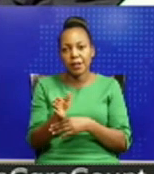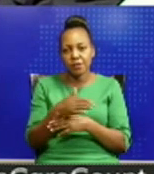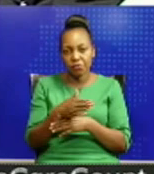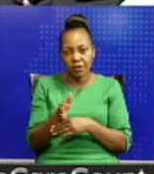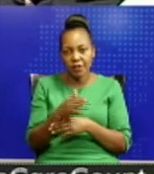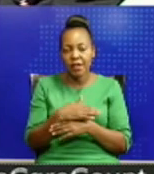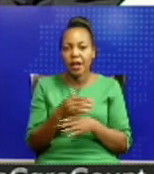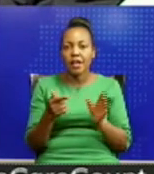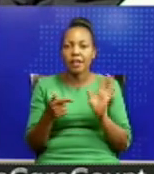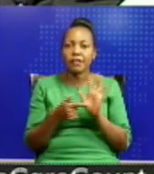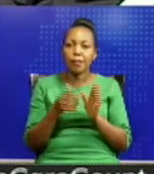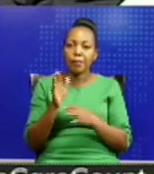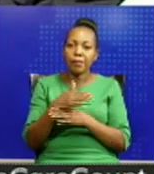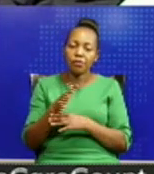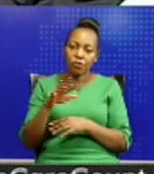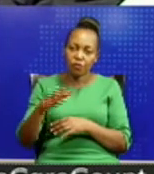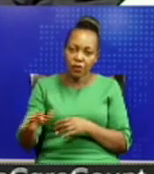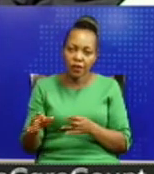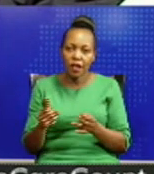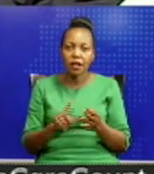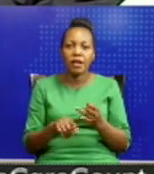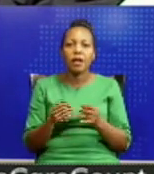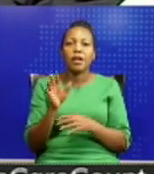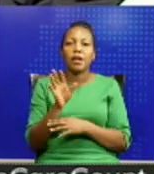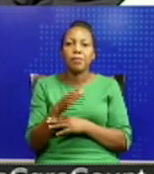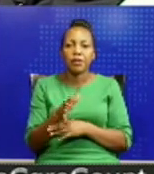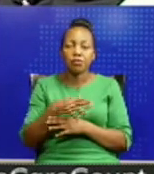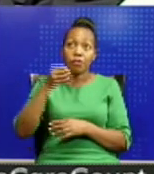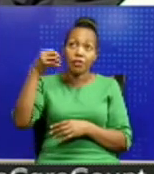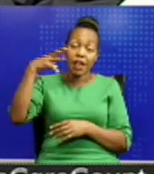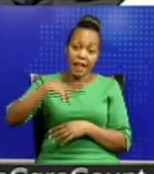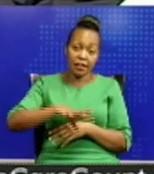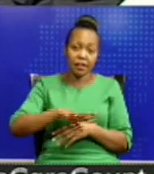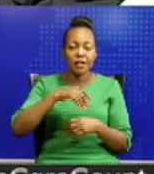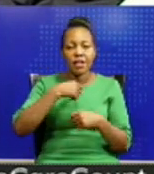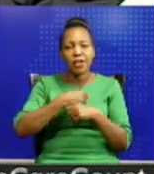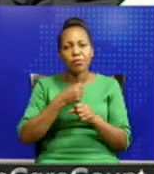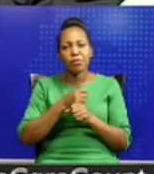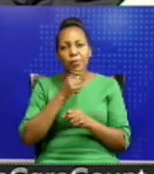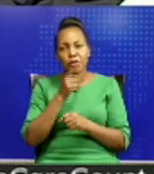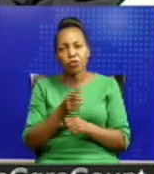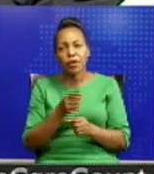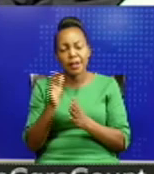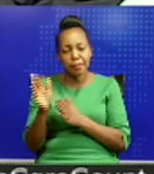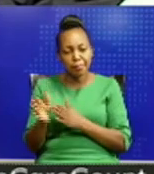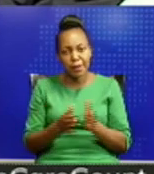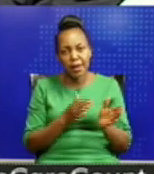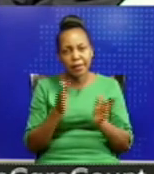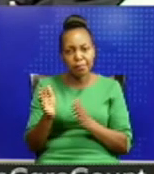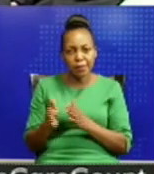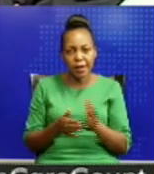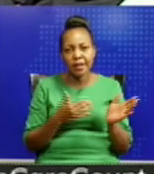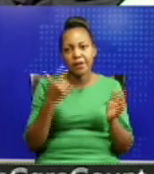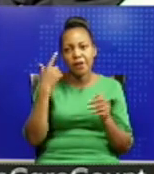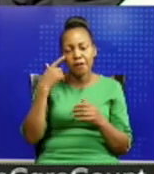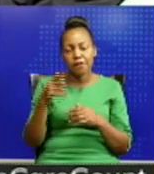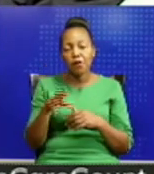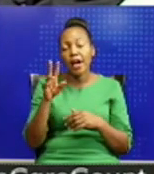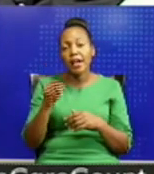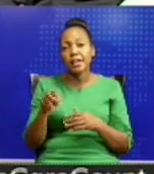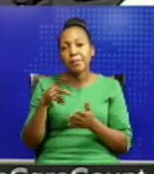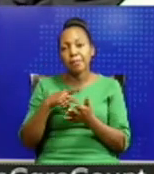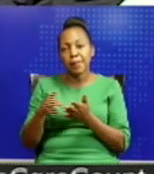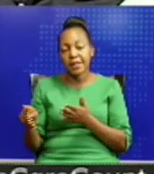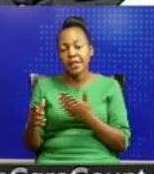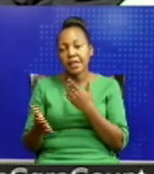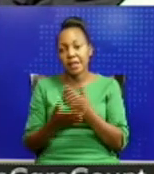call ministries like Ministry of Water, Ministry of Energy, to ensure that their planning processes and paid care and domestic work